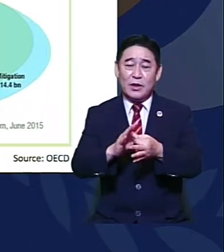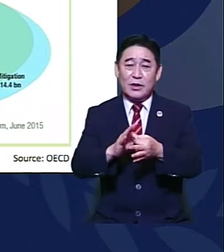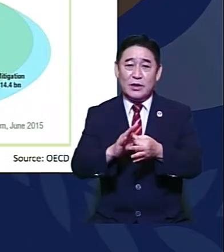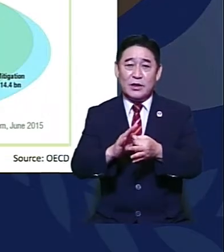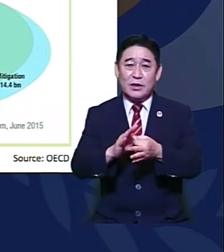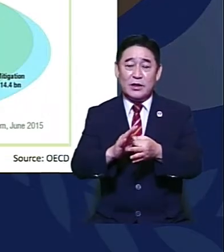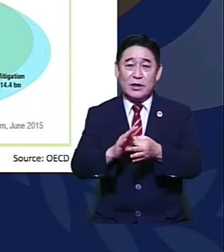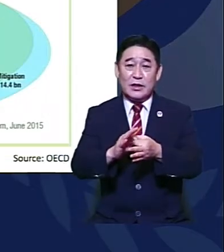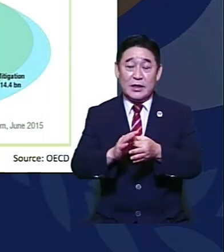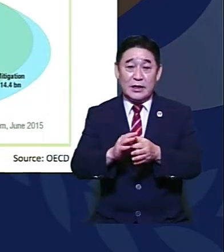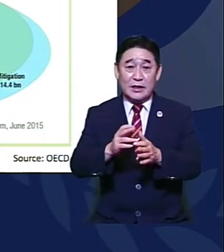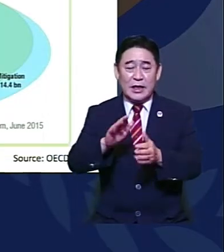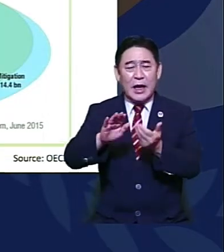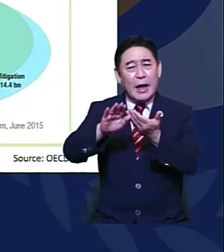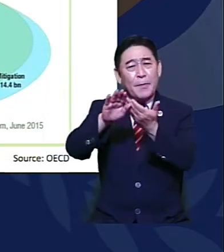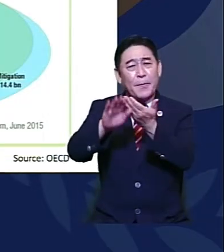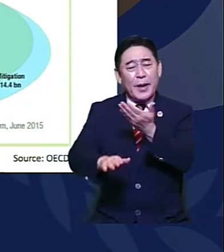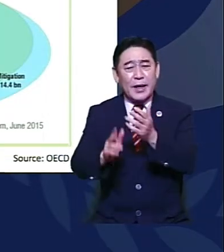environment-related subsectors.